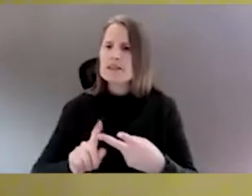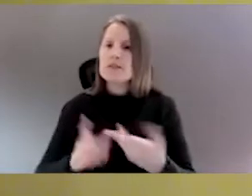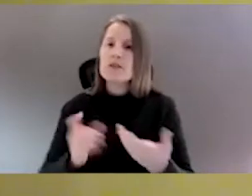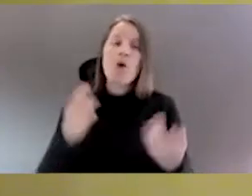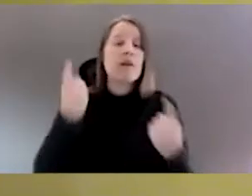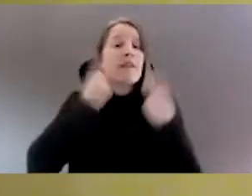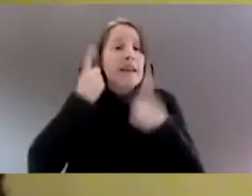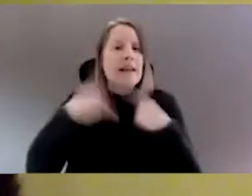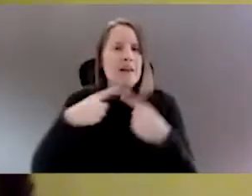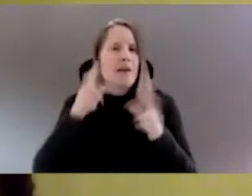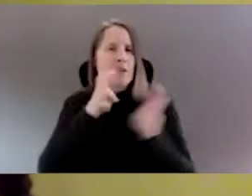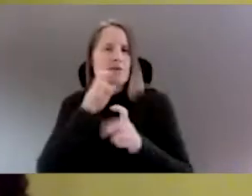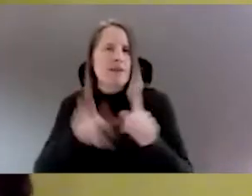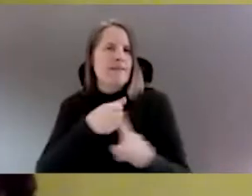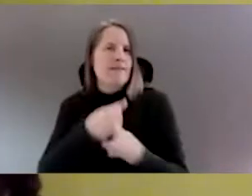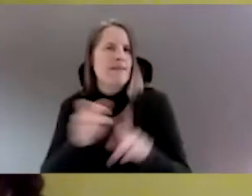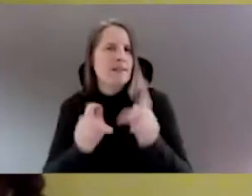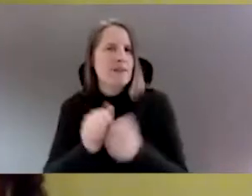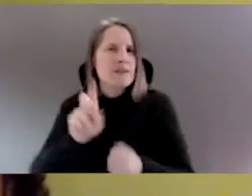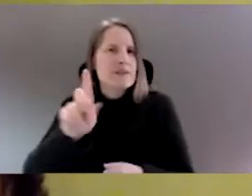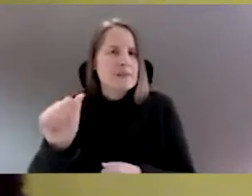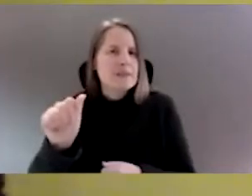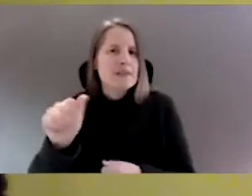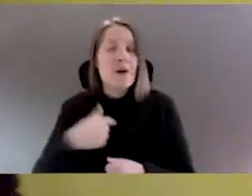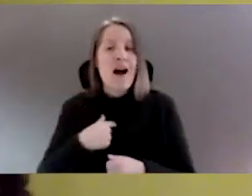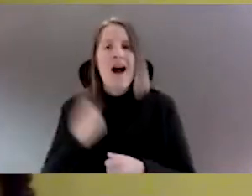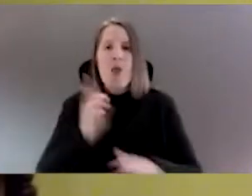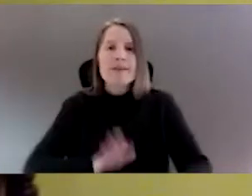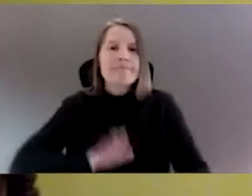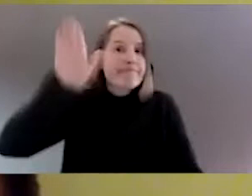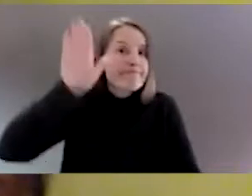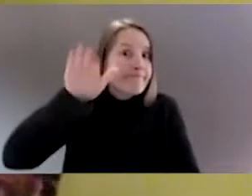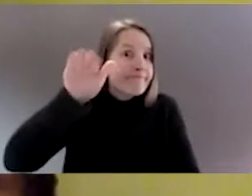with disabilities. So I was always the person saying, and people with